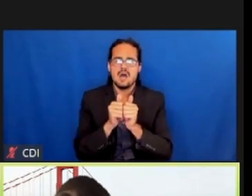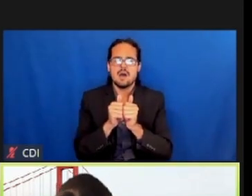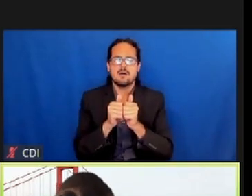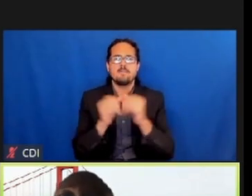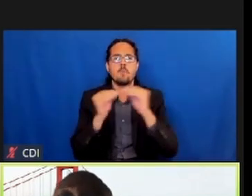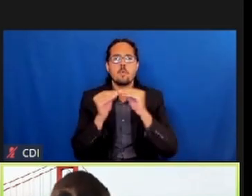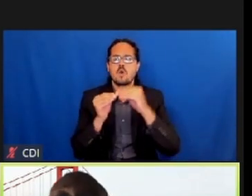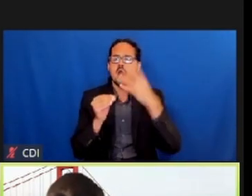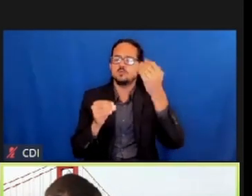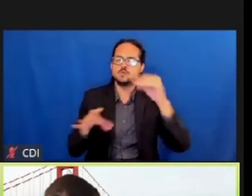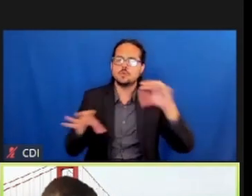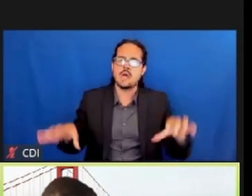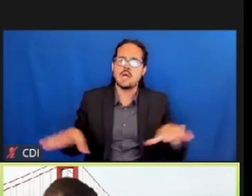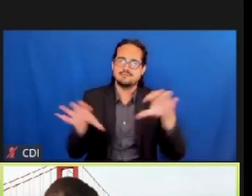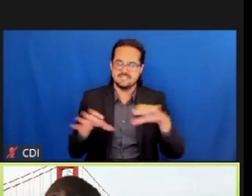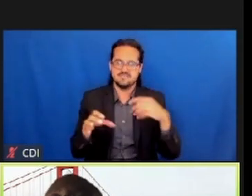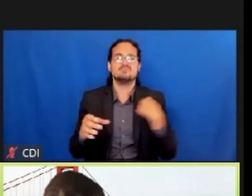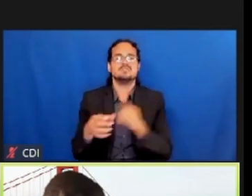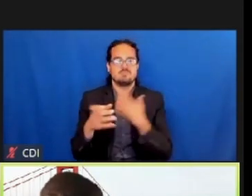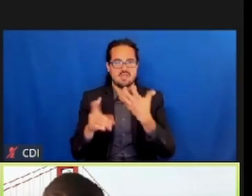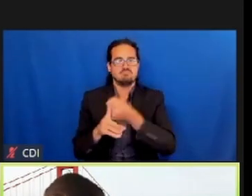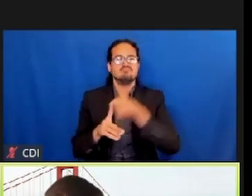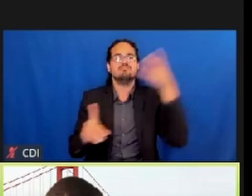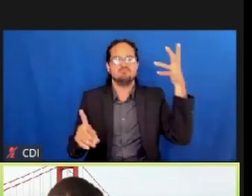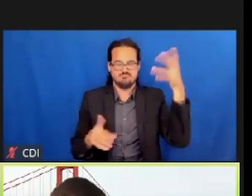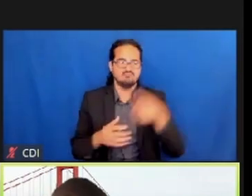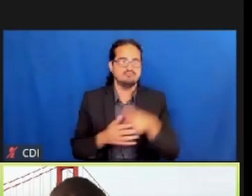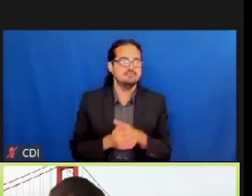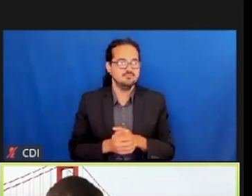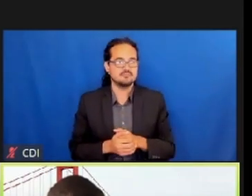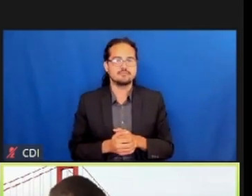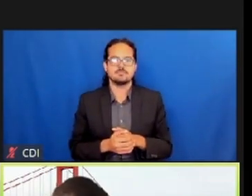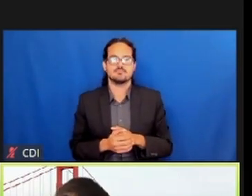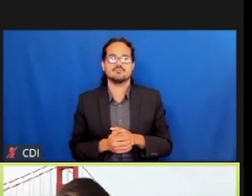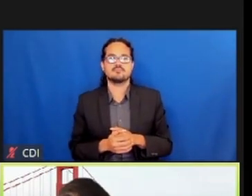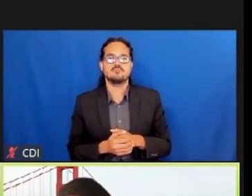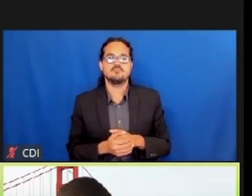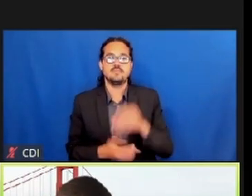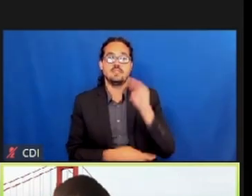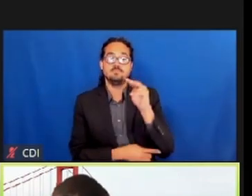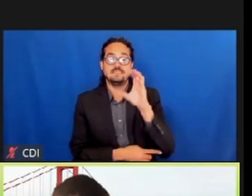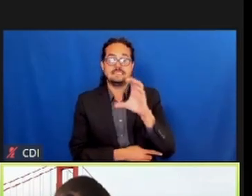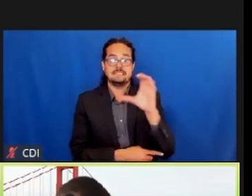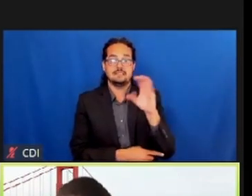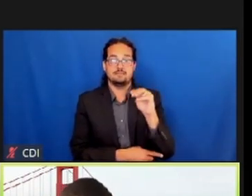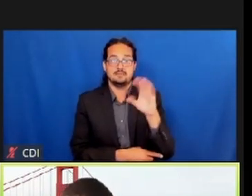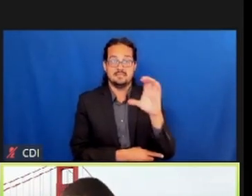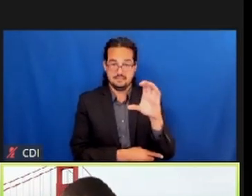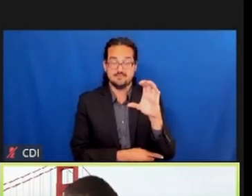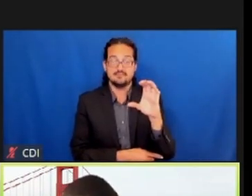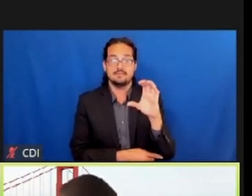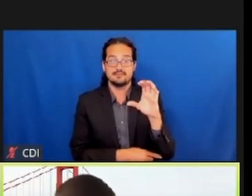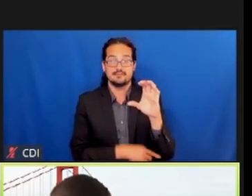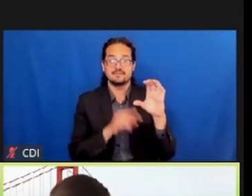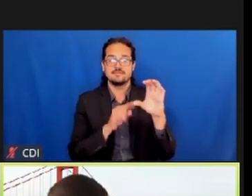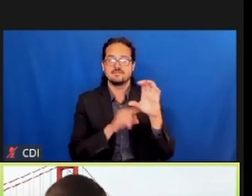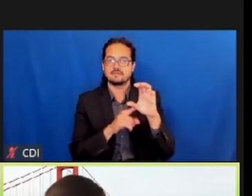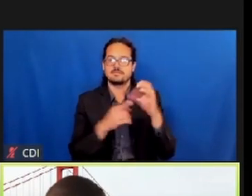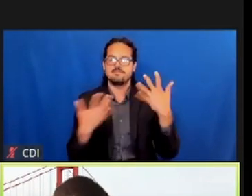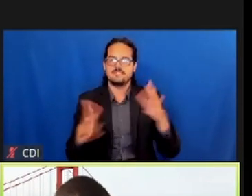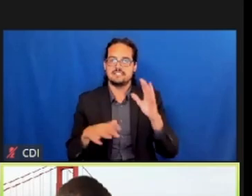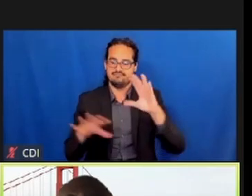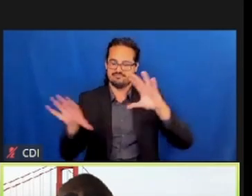So at MCCMC, we've been hosting and sponsoring a series of symposiums to capture these